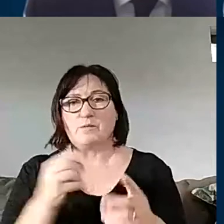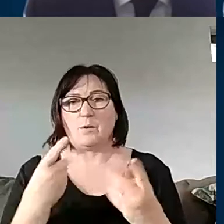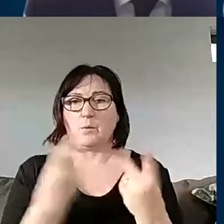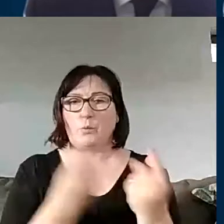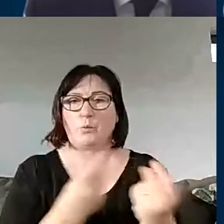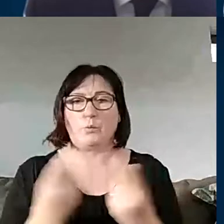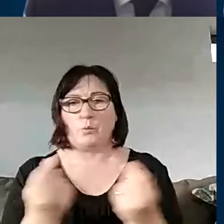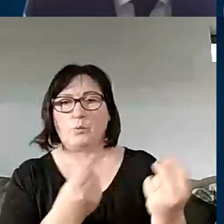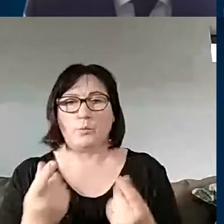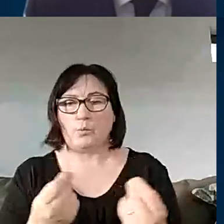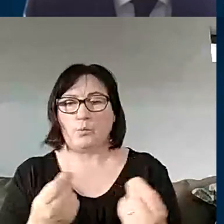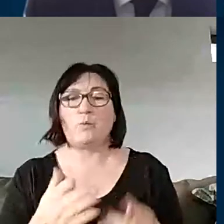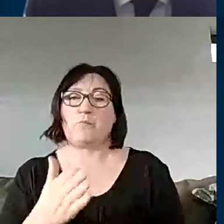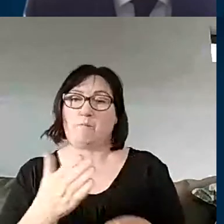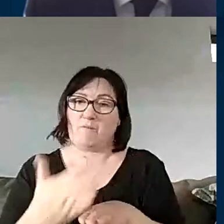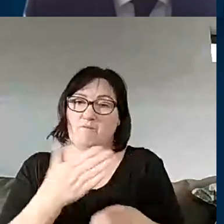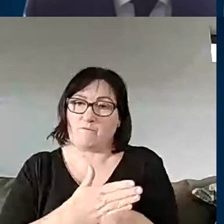active.